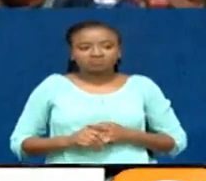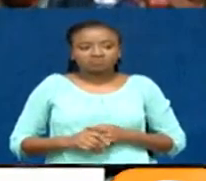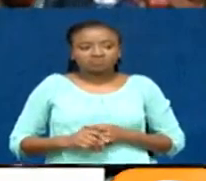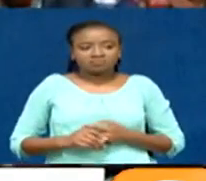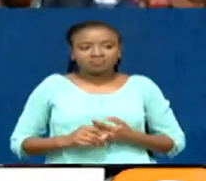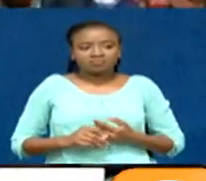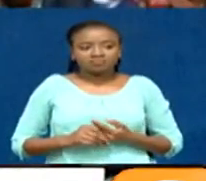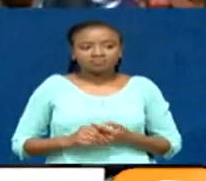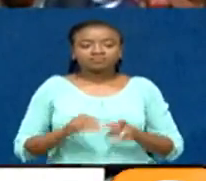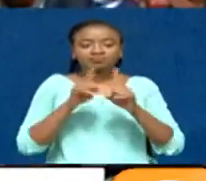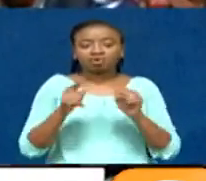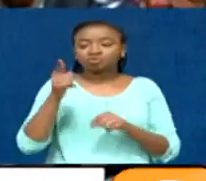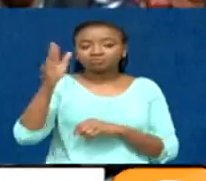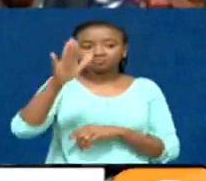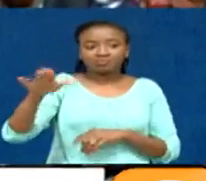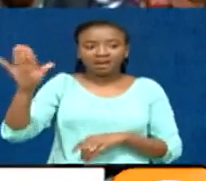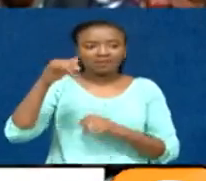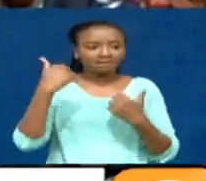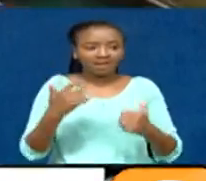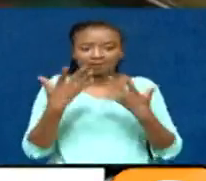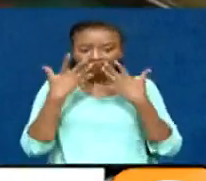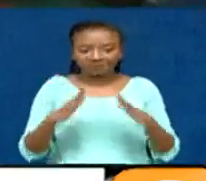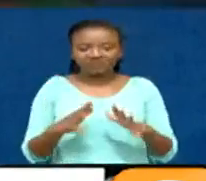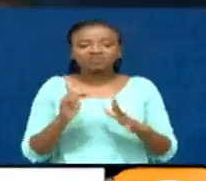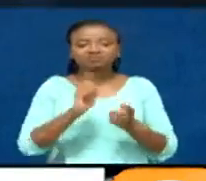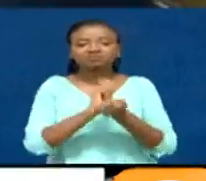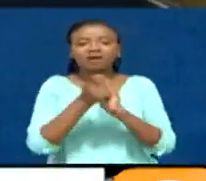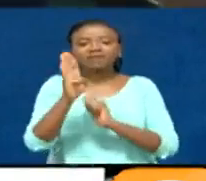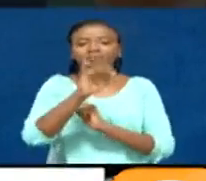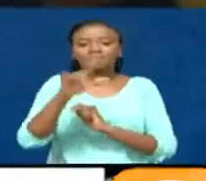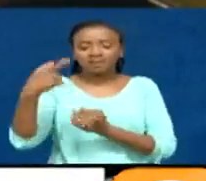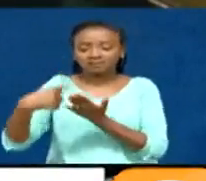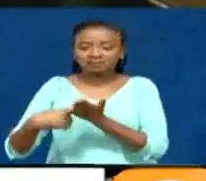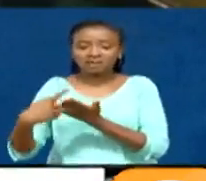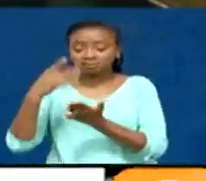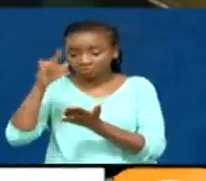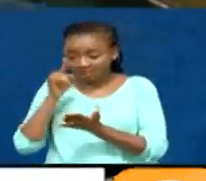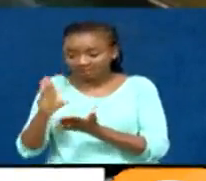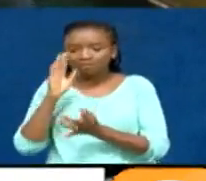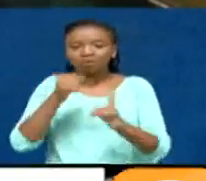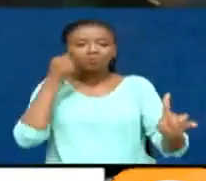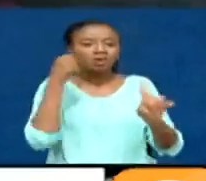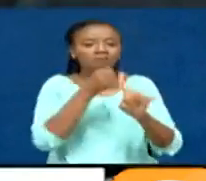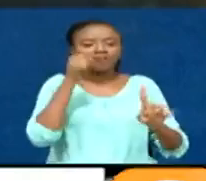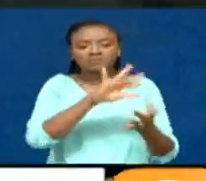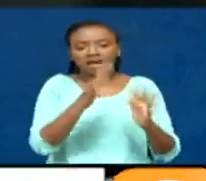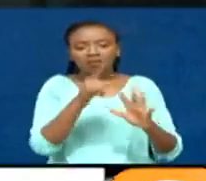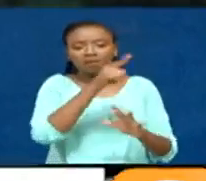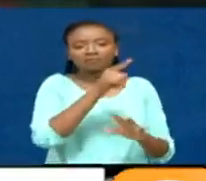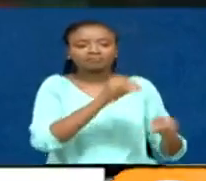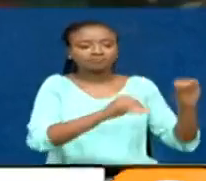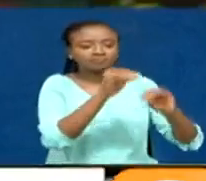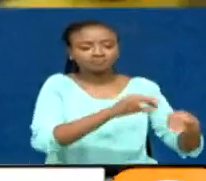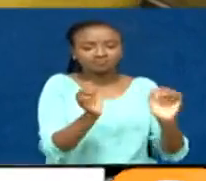In the meantime, Parliament is yet to conclude on the Political Parties Amendment Bill, which could have an impact on the conduct of the polls. The